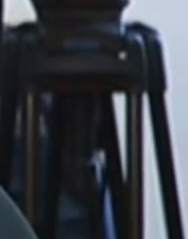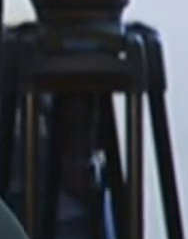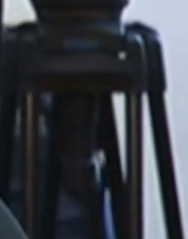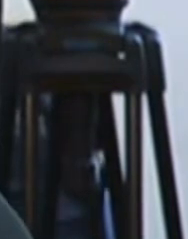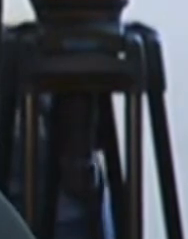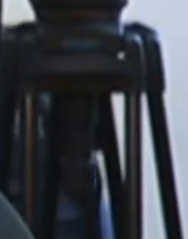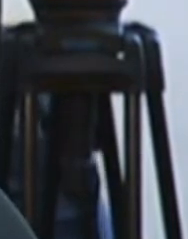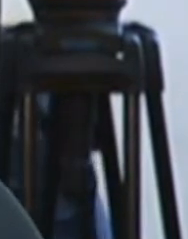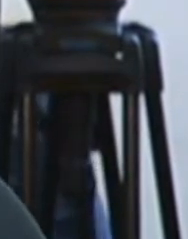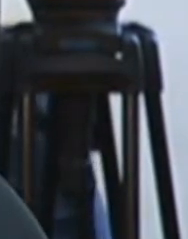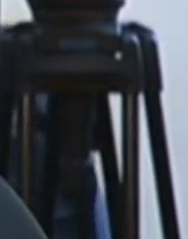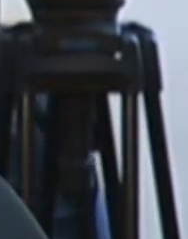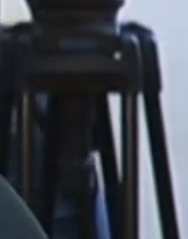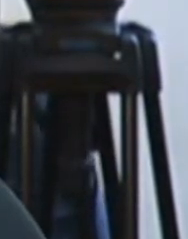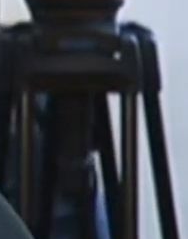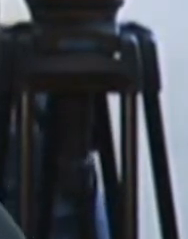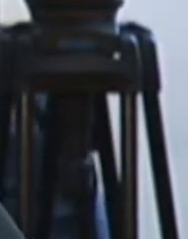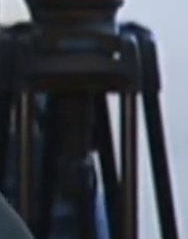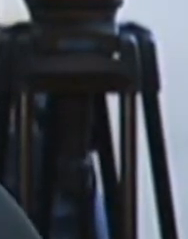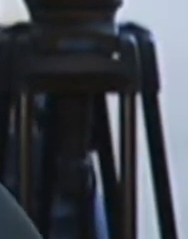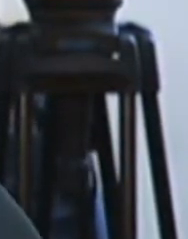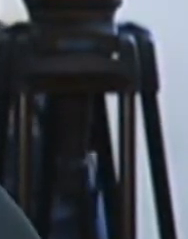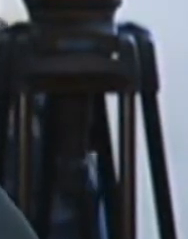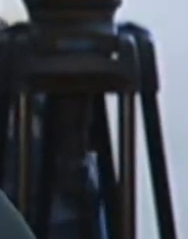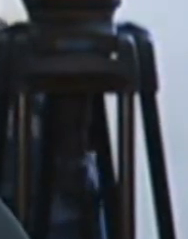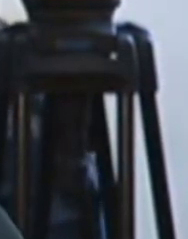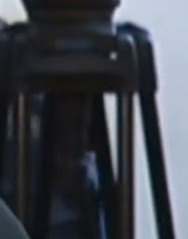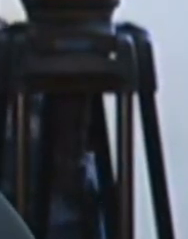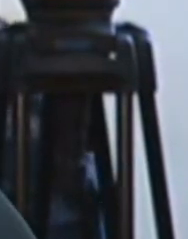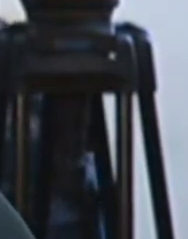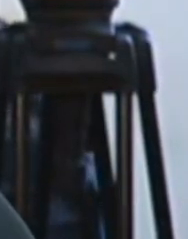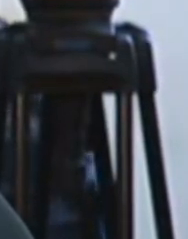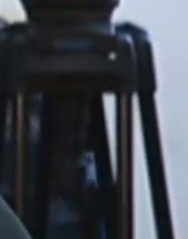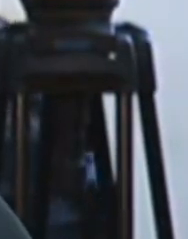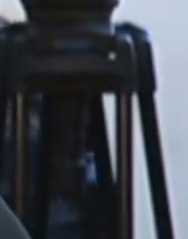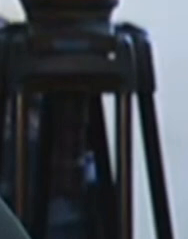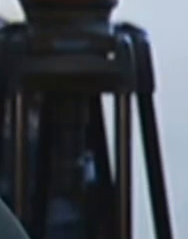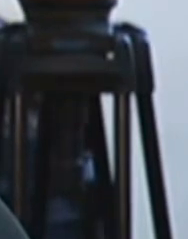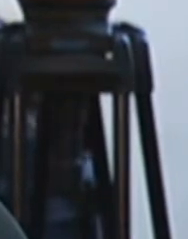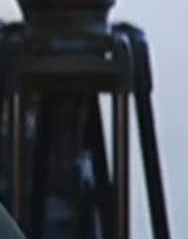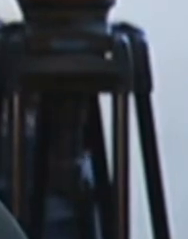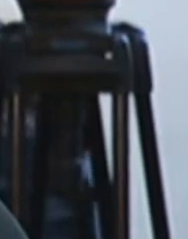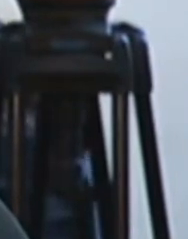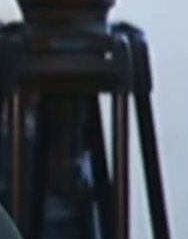adjournment. I wanted to make the submission. It's always incorrect